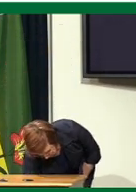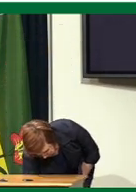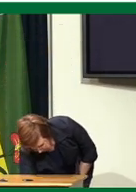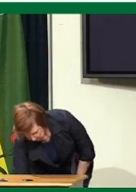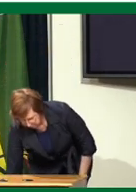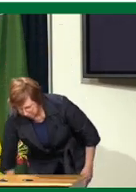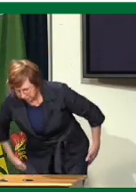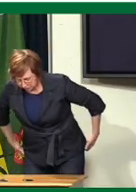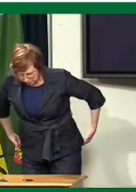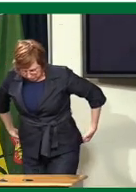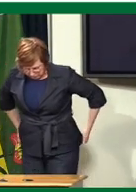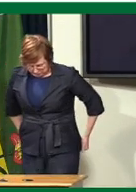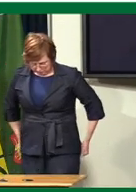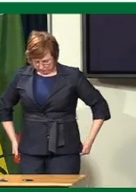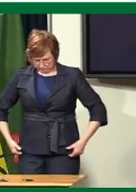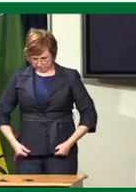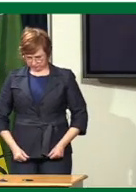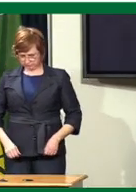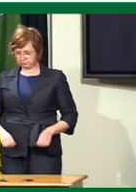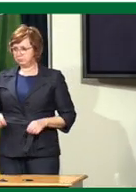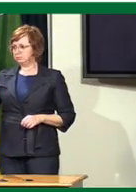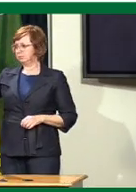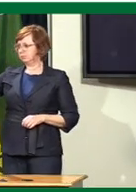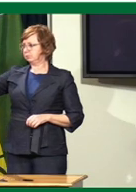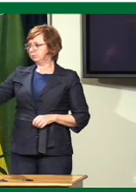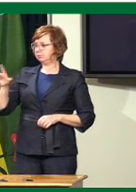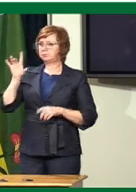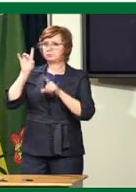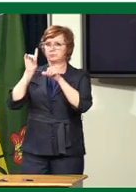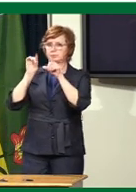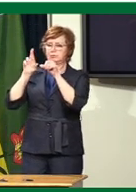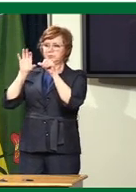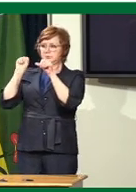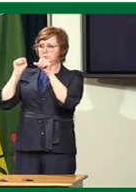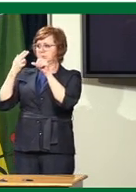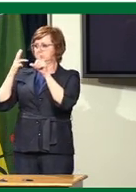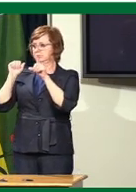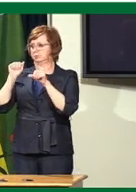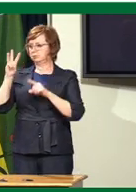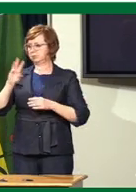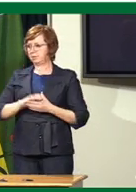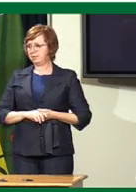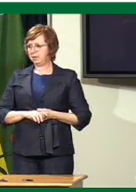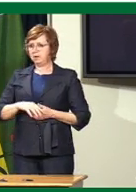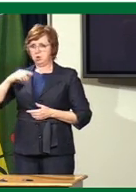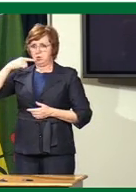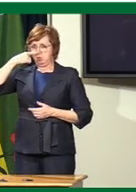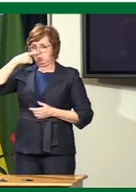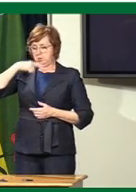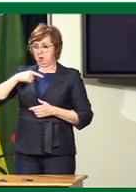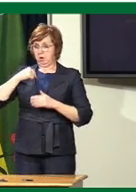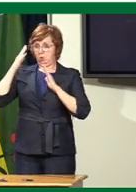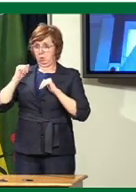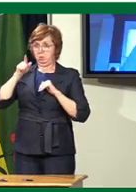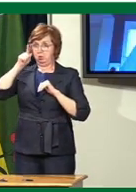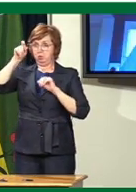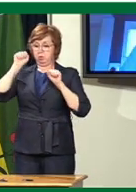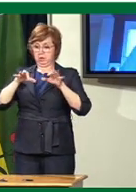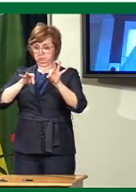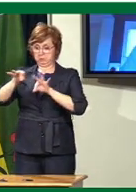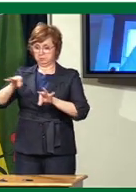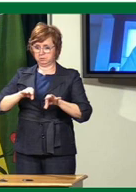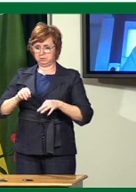So first question would be for Dr. Shaw, who I think you said is on the line. I just was hoping you could give me some insight